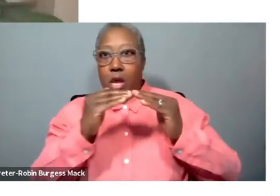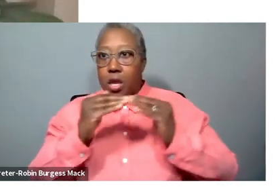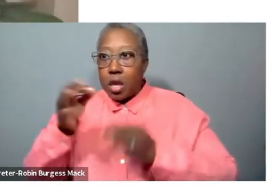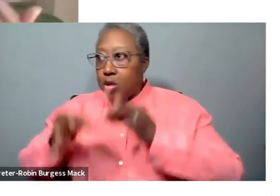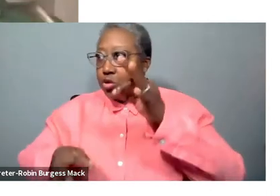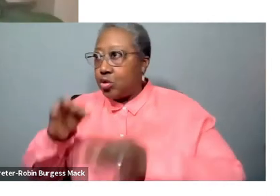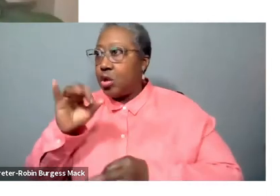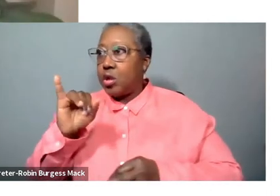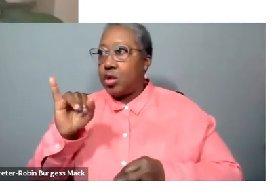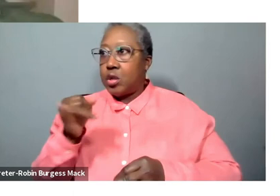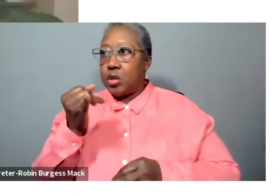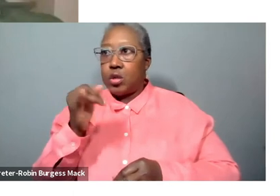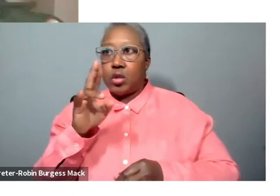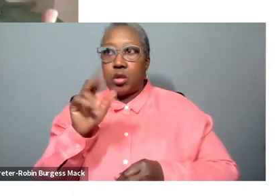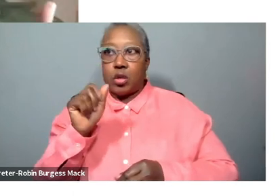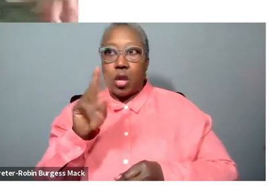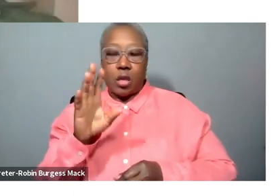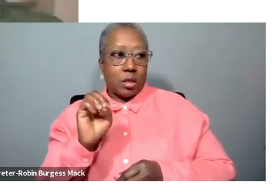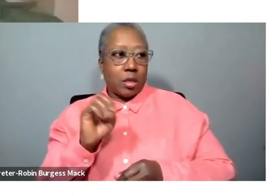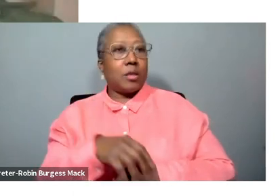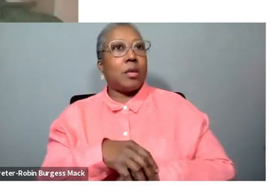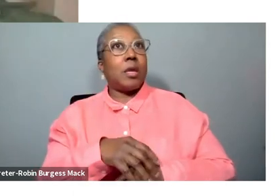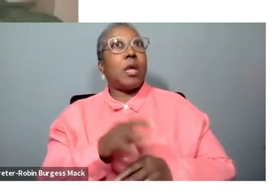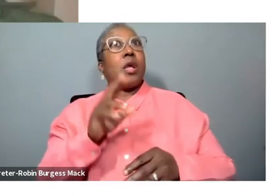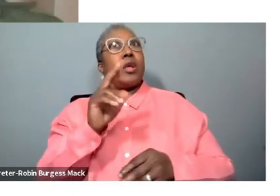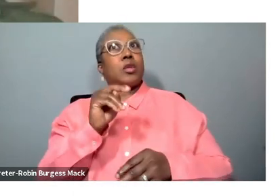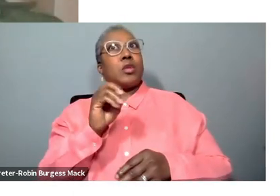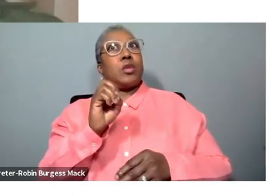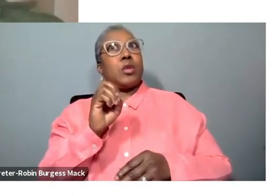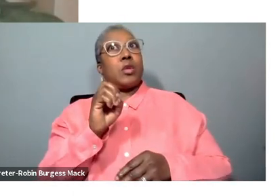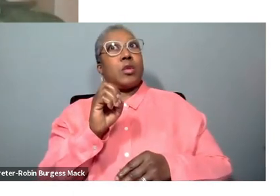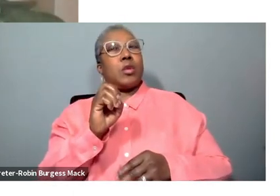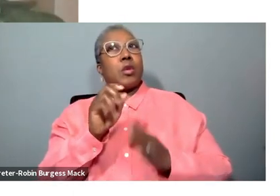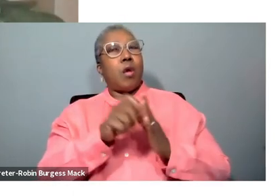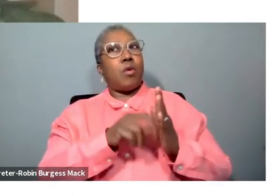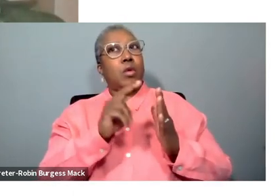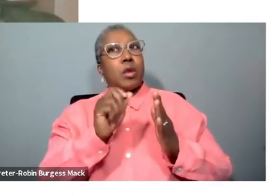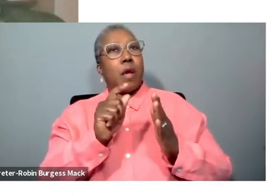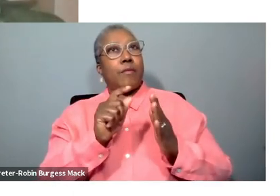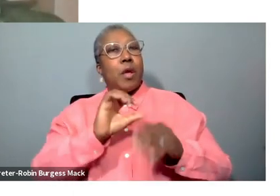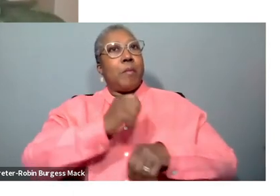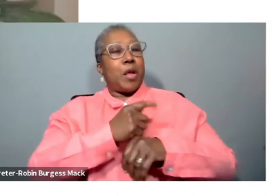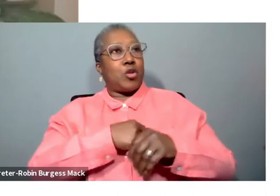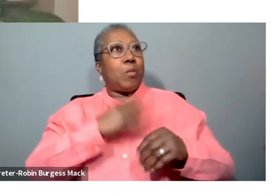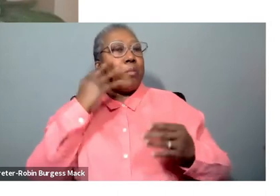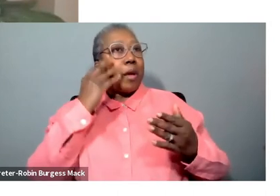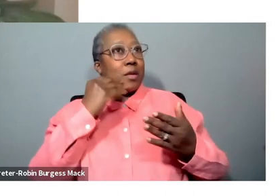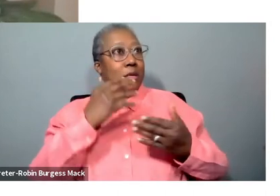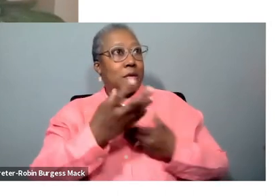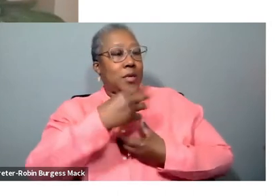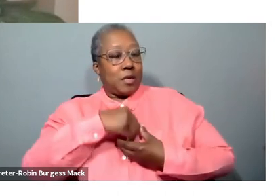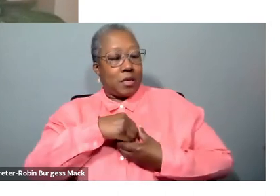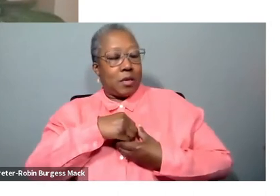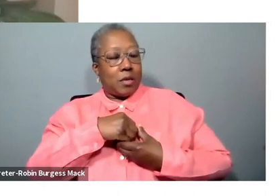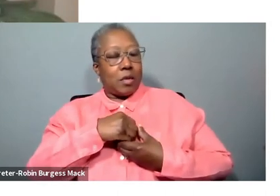And this book, this novel, grew out of those experiences for me. It is definitely part of my